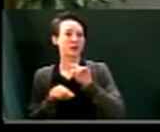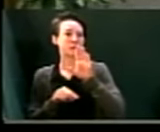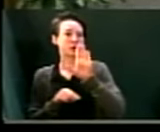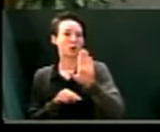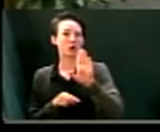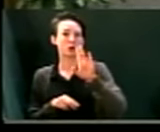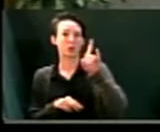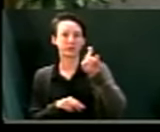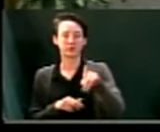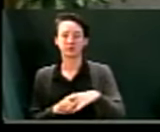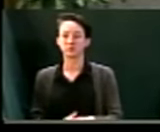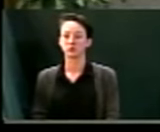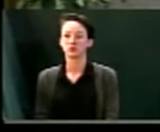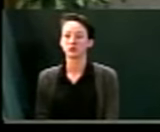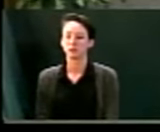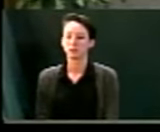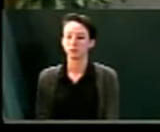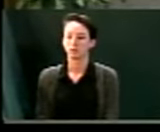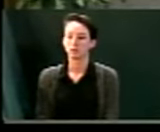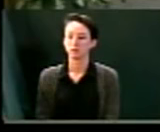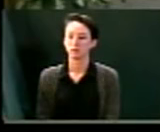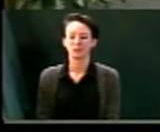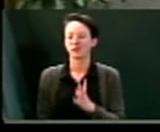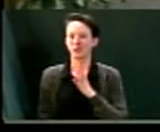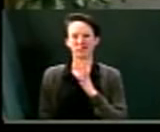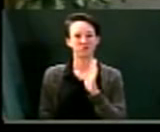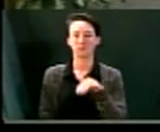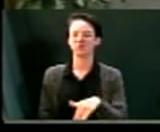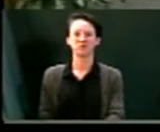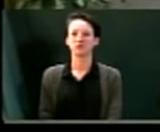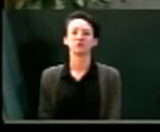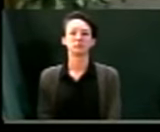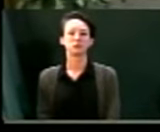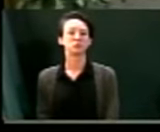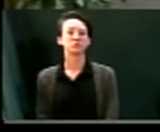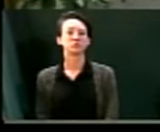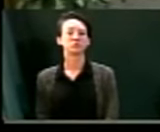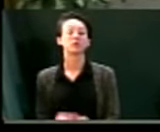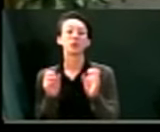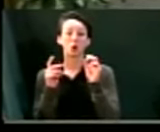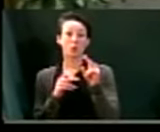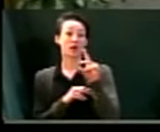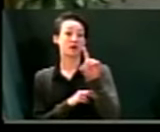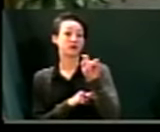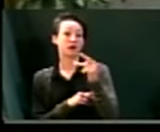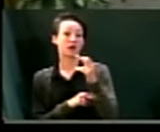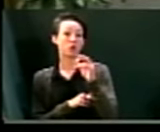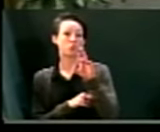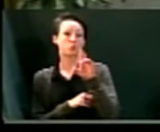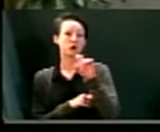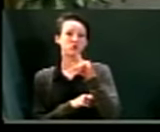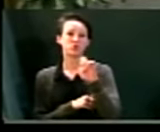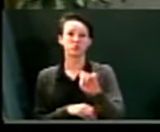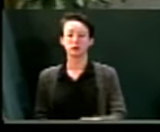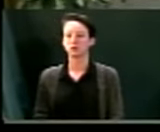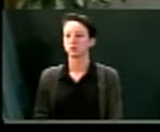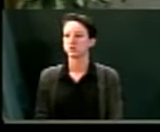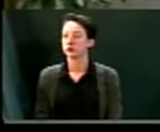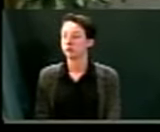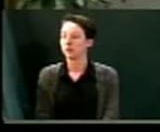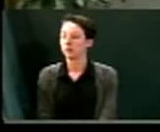questions. I appreciate that. That's okay. I'm finished. Okay. So, Ms. Dethridge.